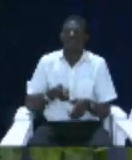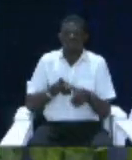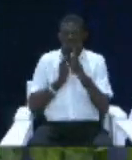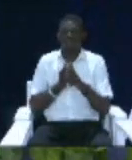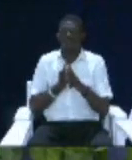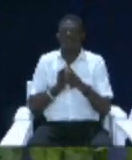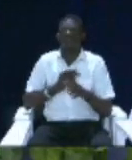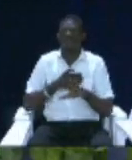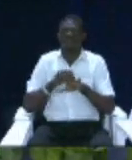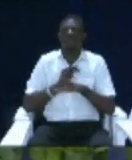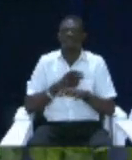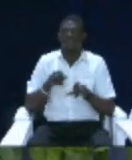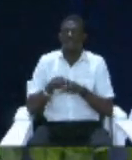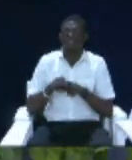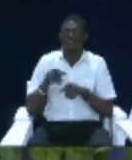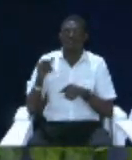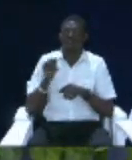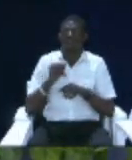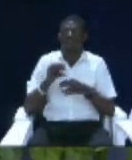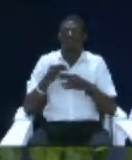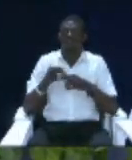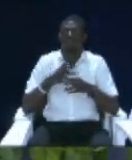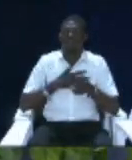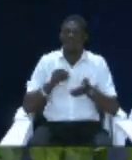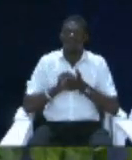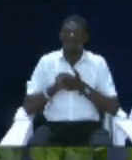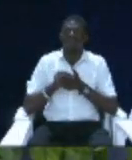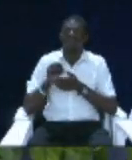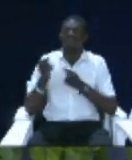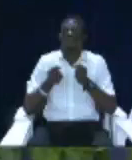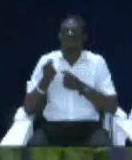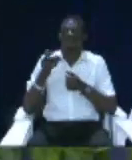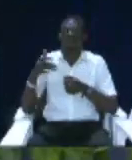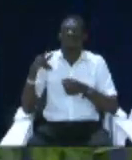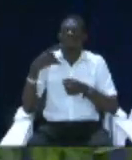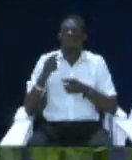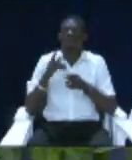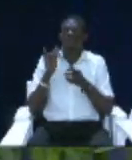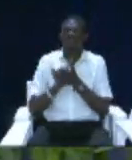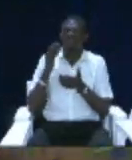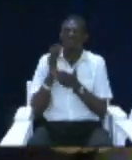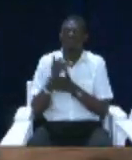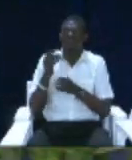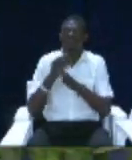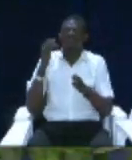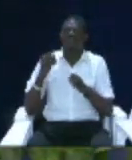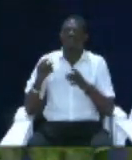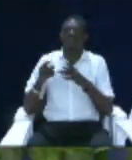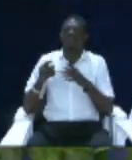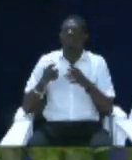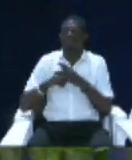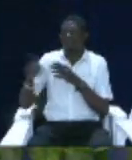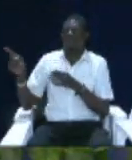us. And as soon as my own vehicle got there, the one that stopped the bus ran back to the